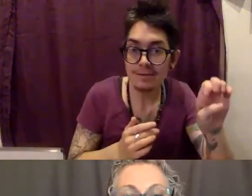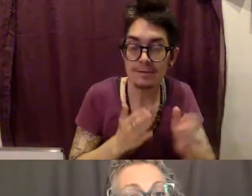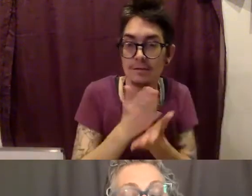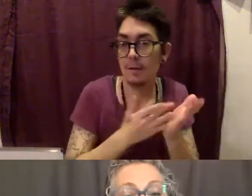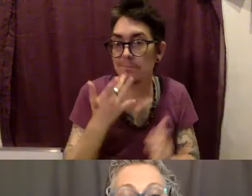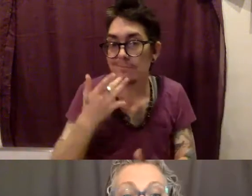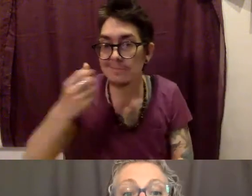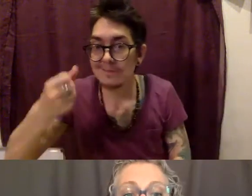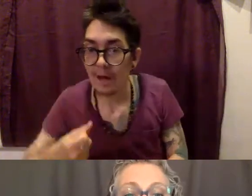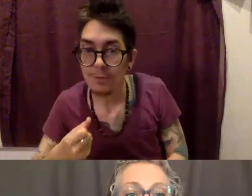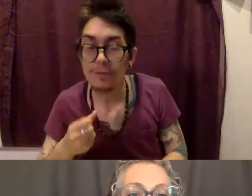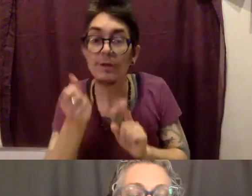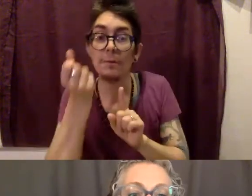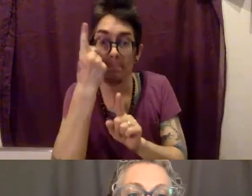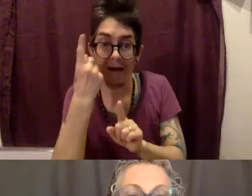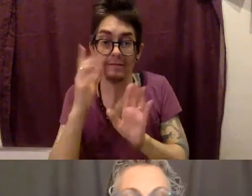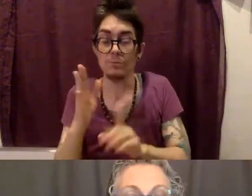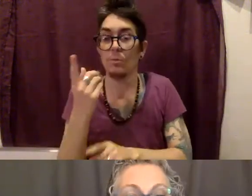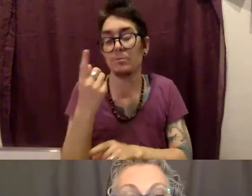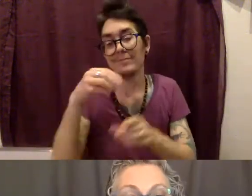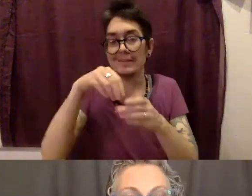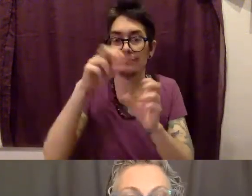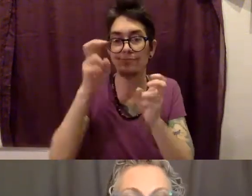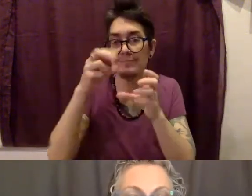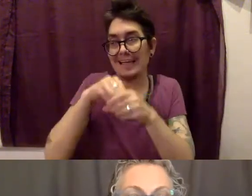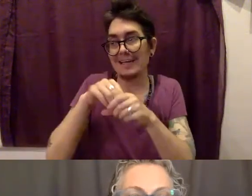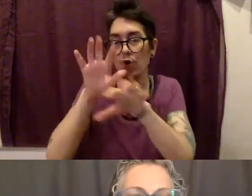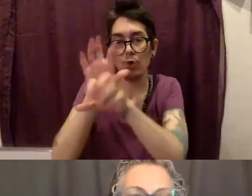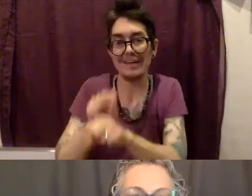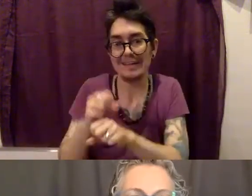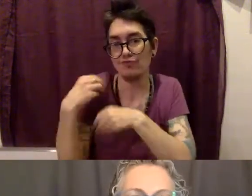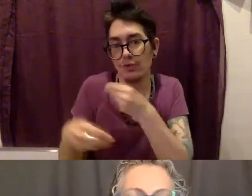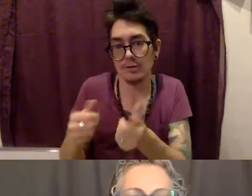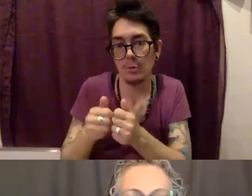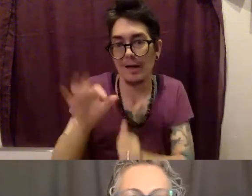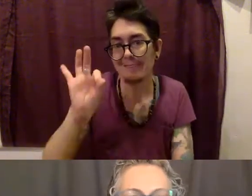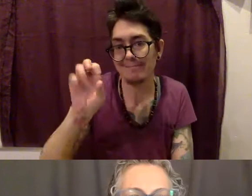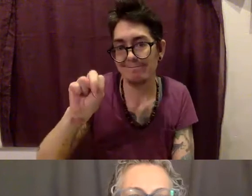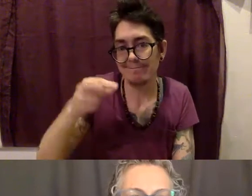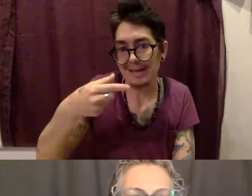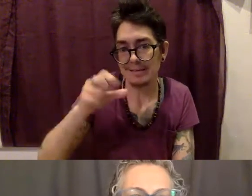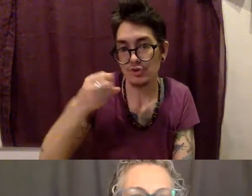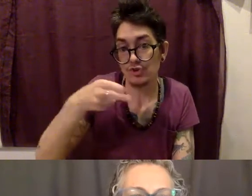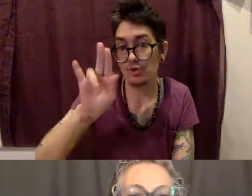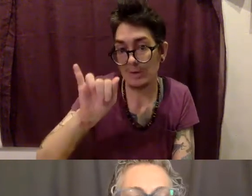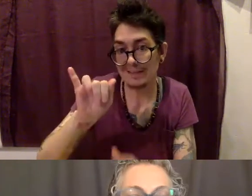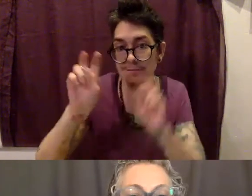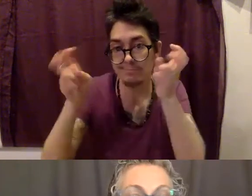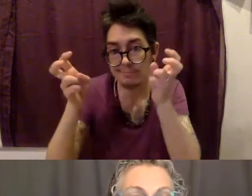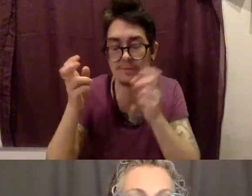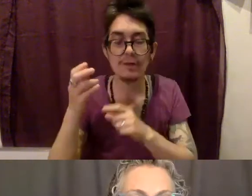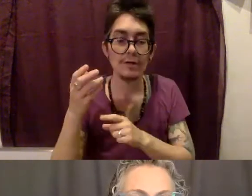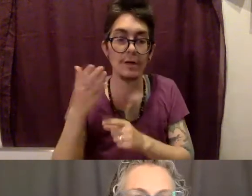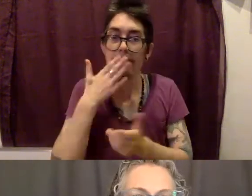north, some prefer east, some prefer south. So it's really individual. In traditional